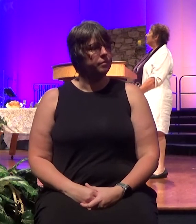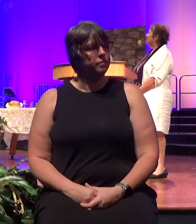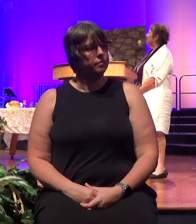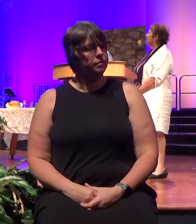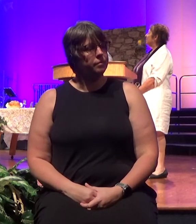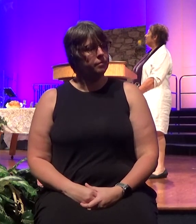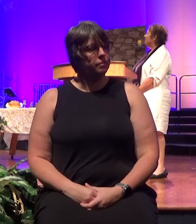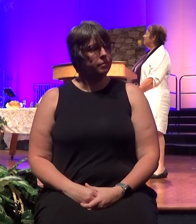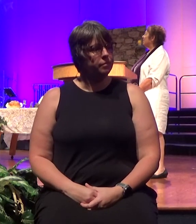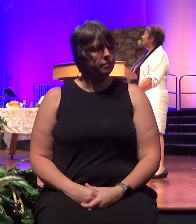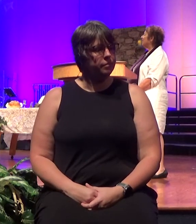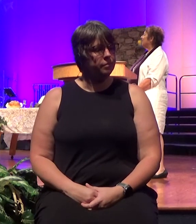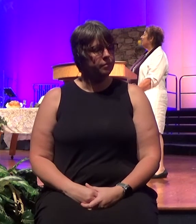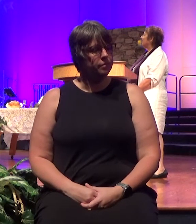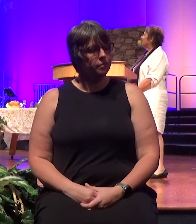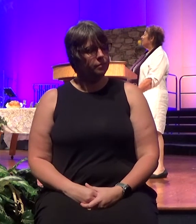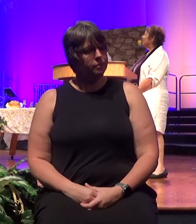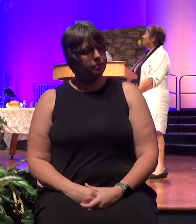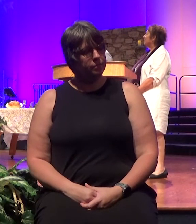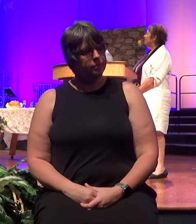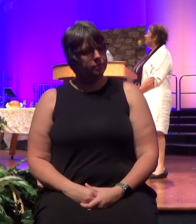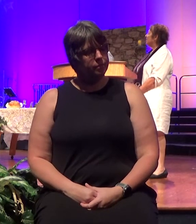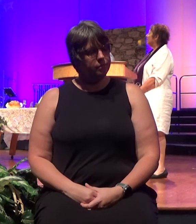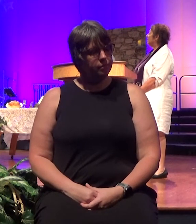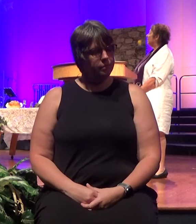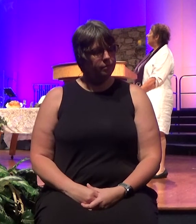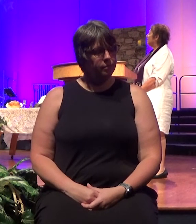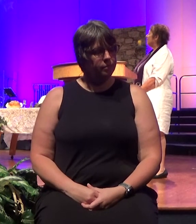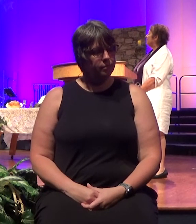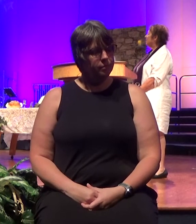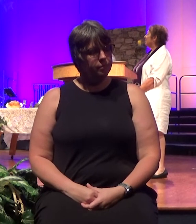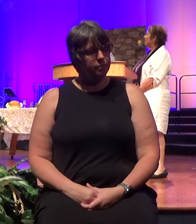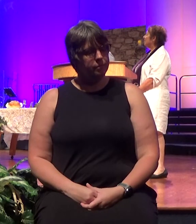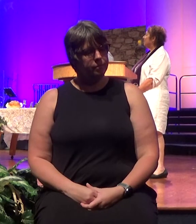Michael, Mismoli, Gabriel,